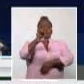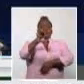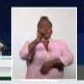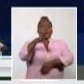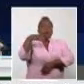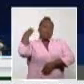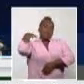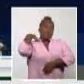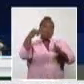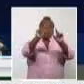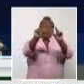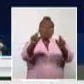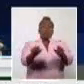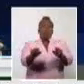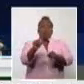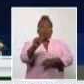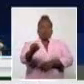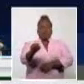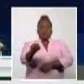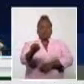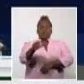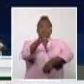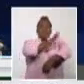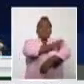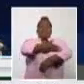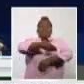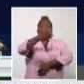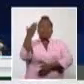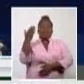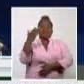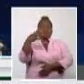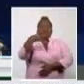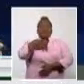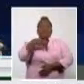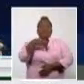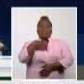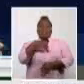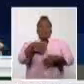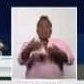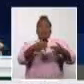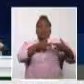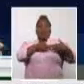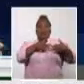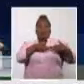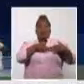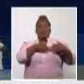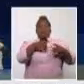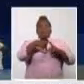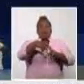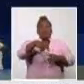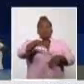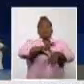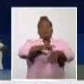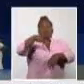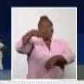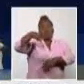significant number of days since April the 22nd. She had been in intensive care.